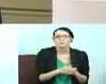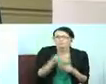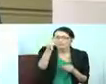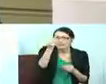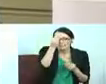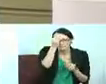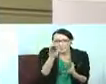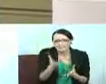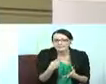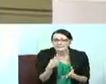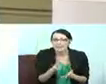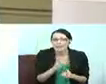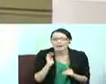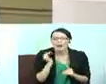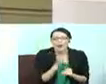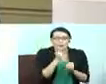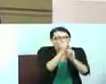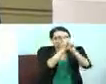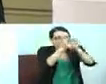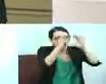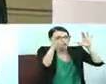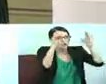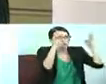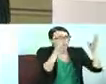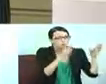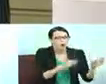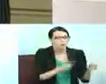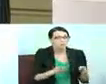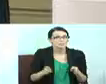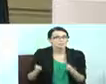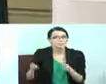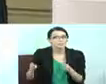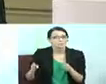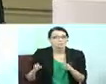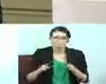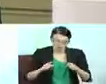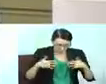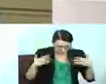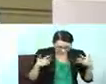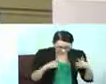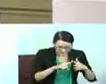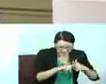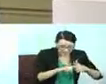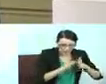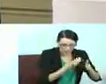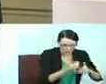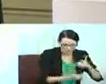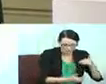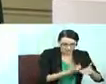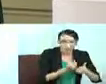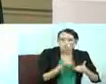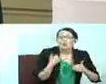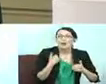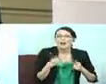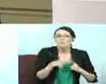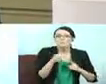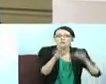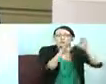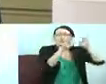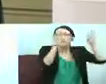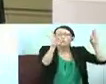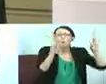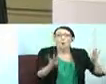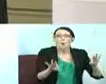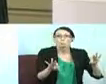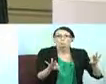let me just say that our vision process has begun. And so we have special forms in the